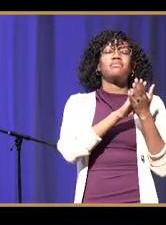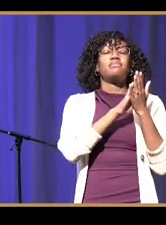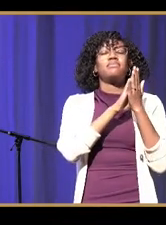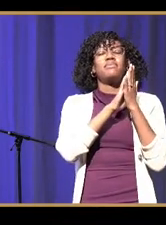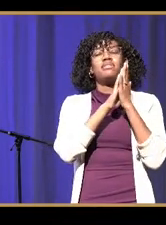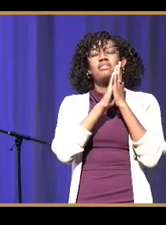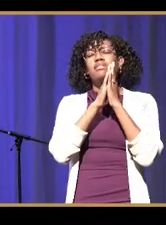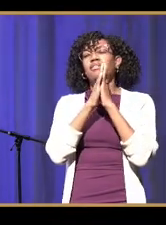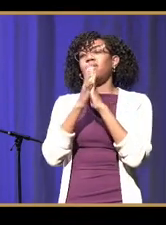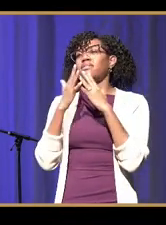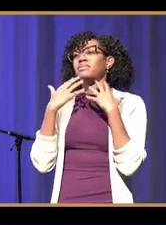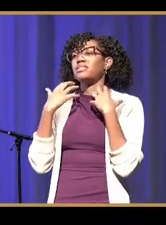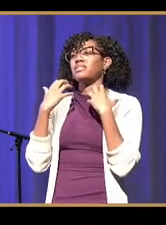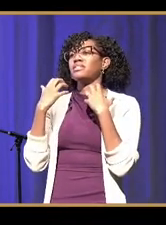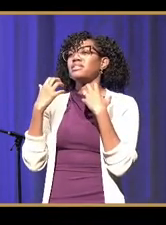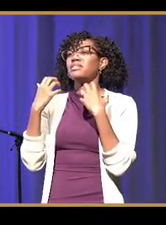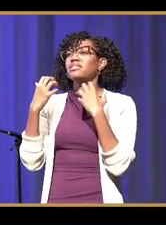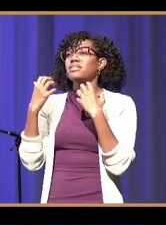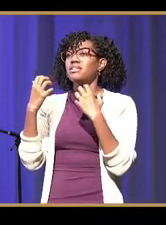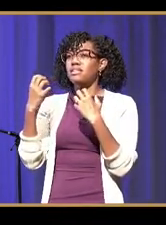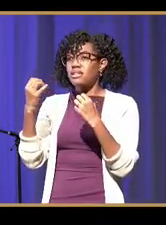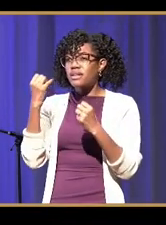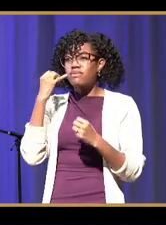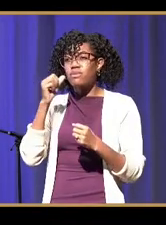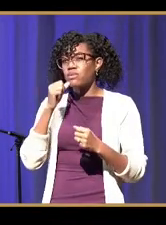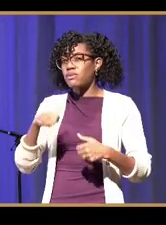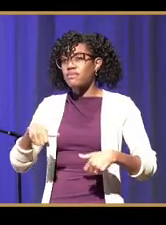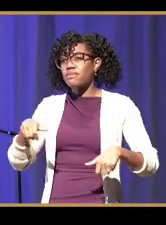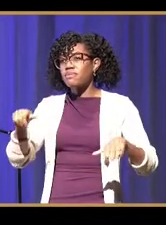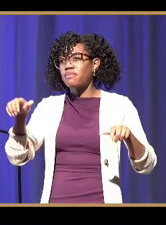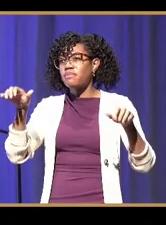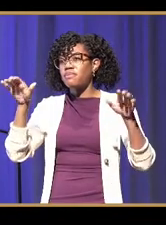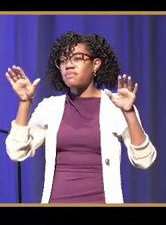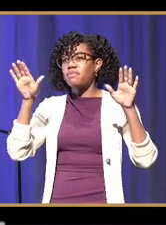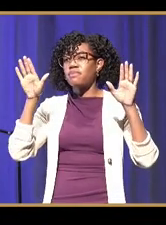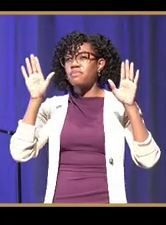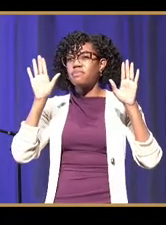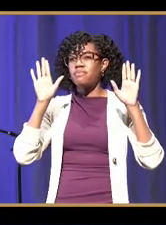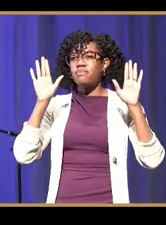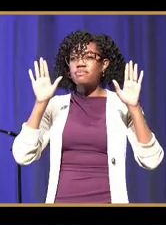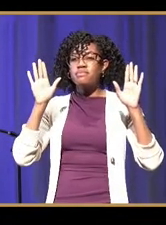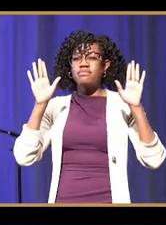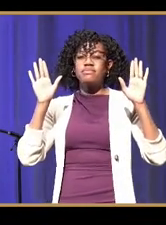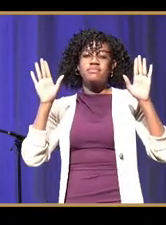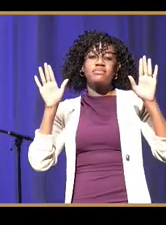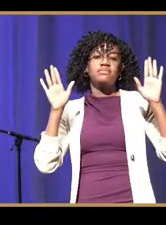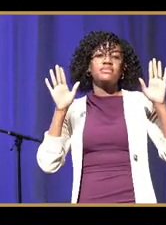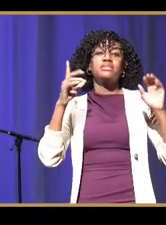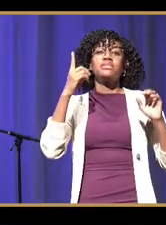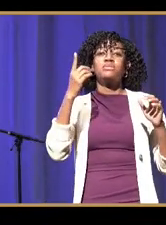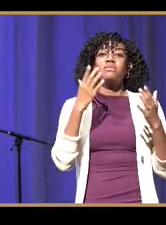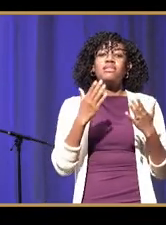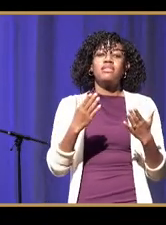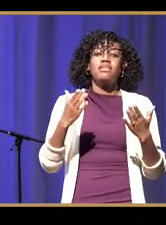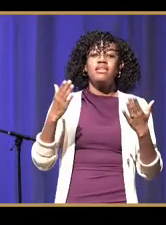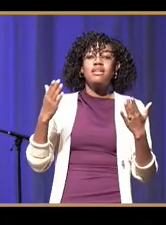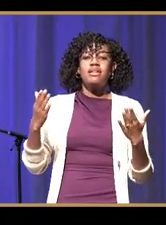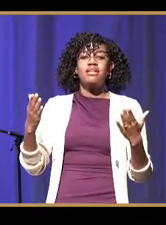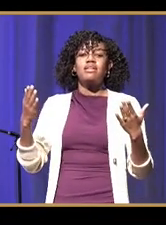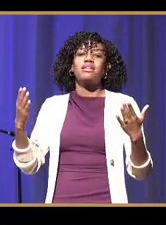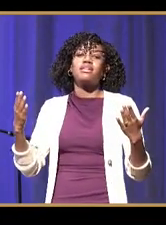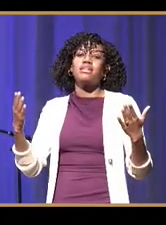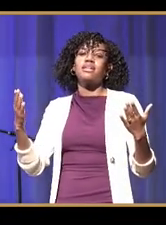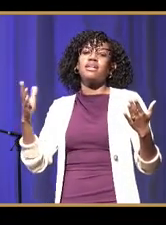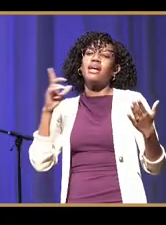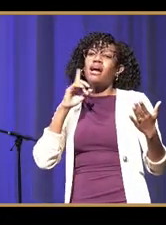ugly, ugly, ugly frowns. It seems that when I fix one thing, another